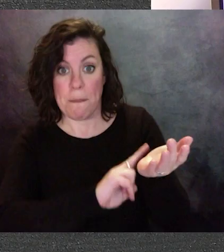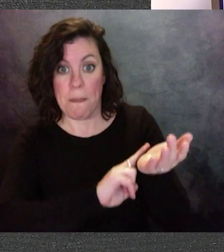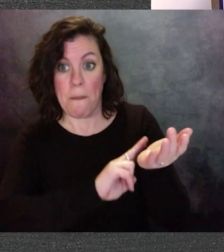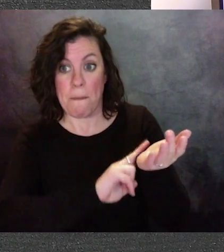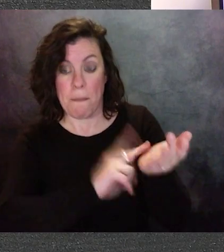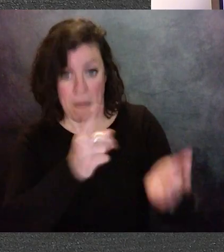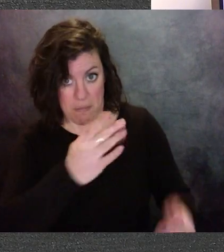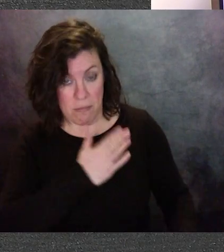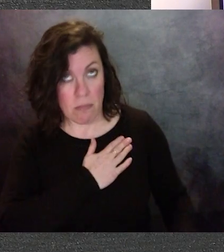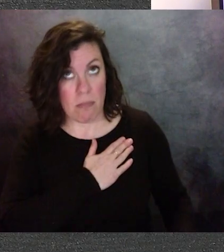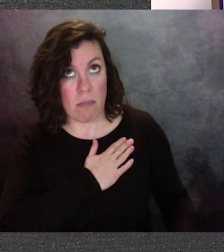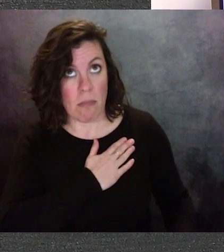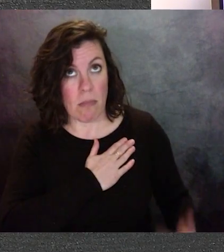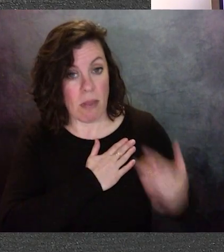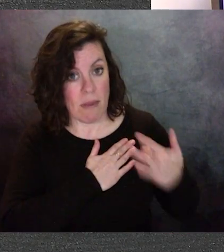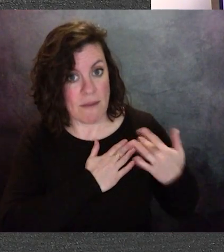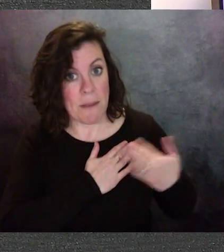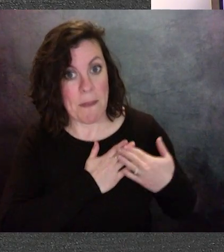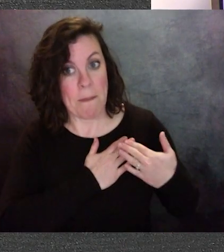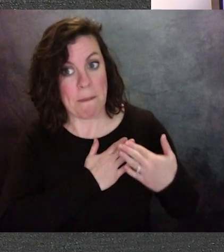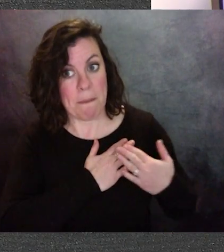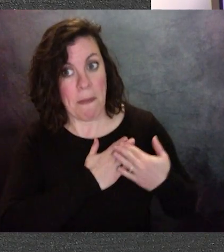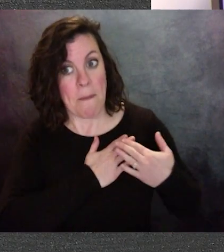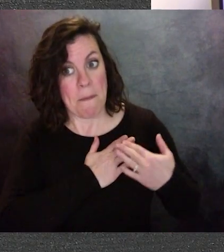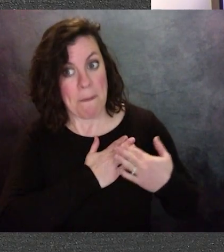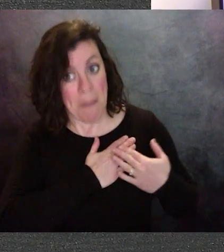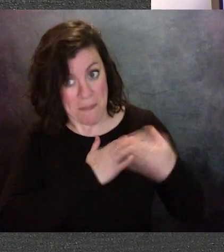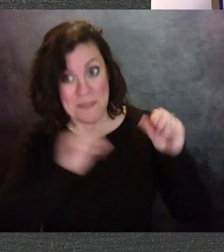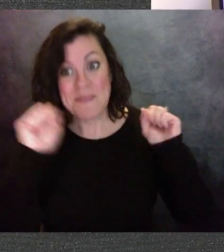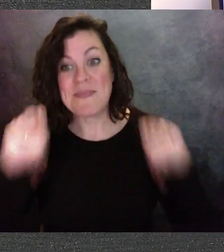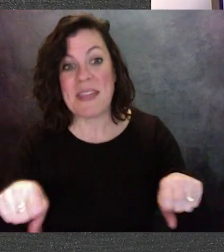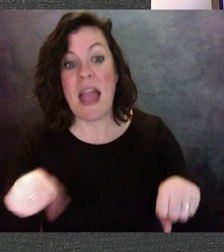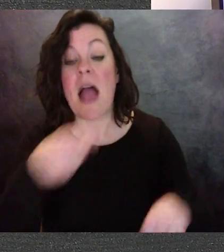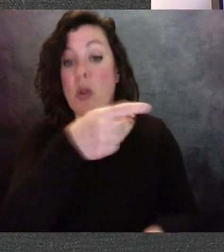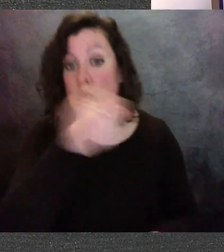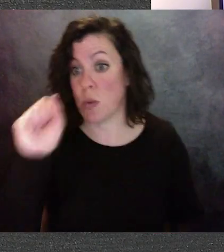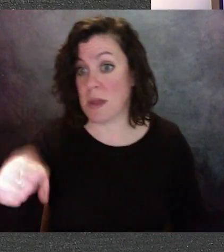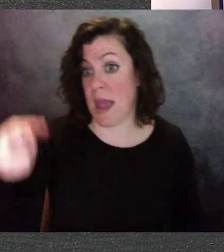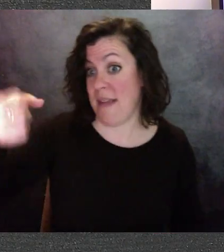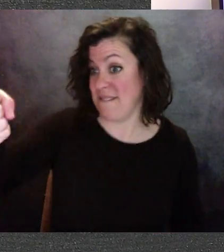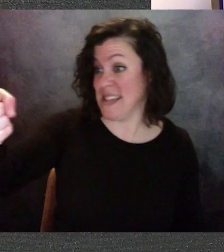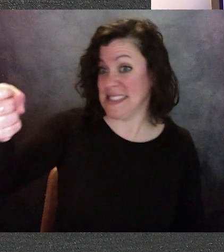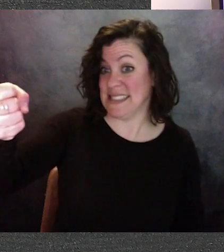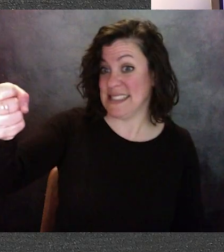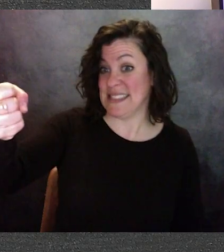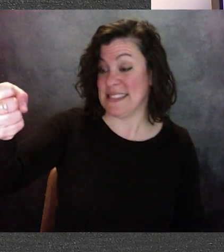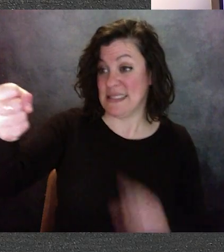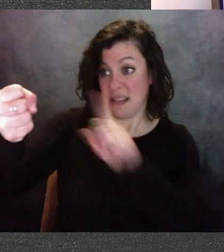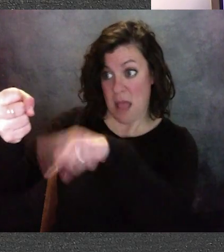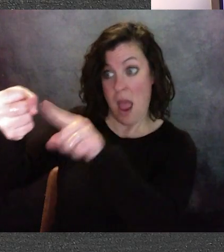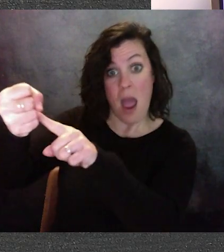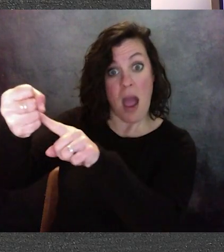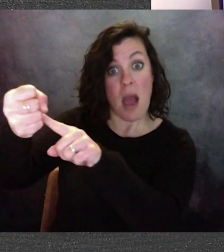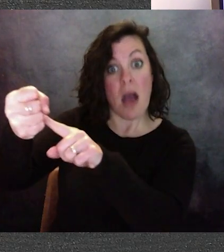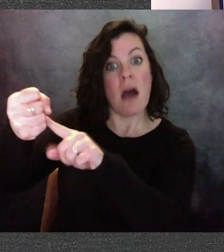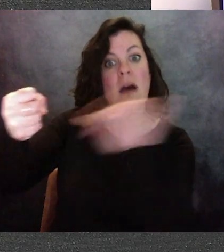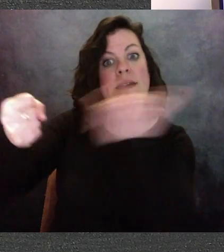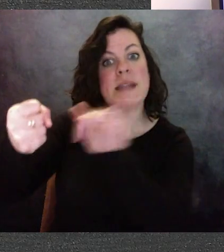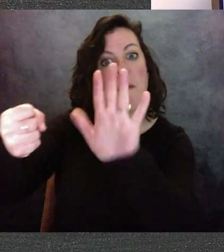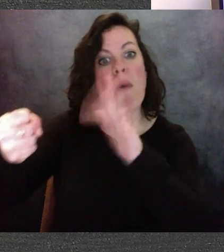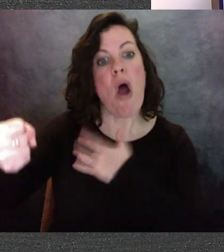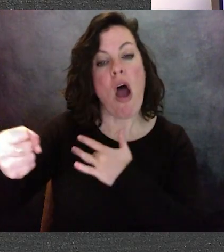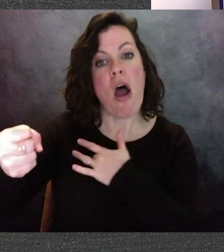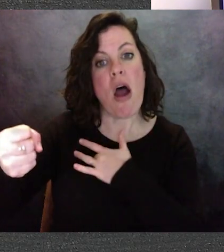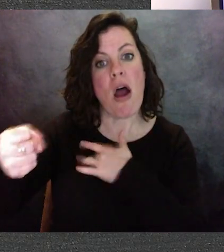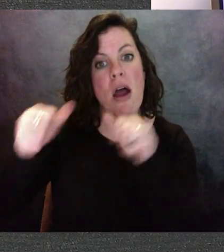But inside of you, that heart is about the size of your fist. If you take your hand and you squeeze it like this, that's about